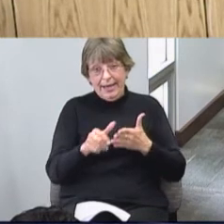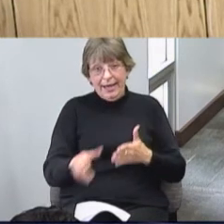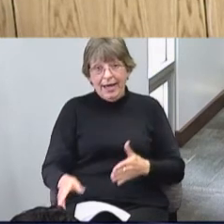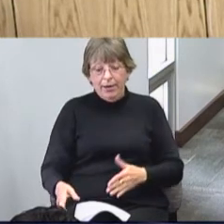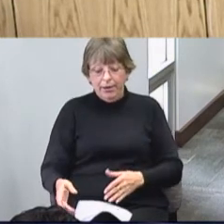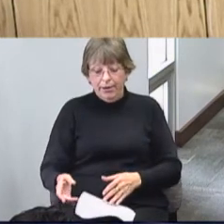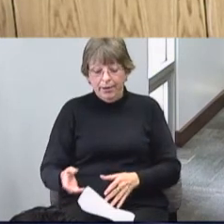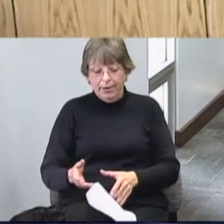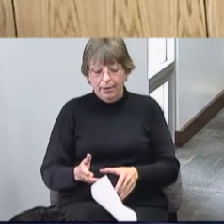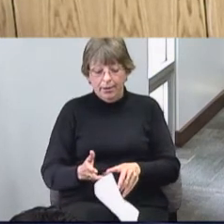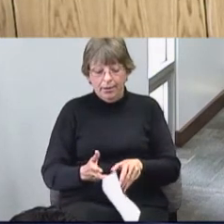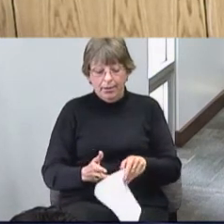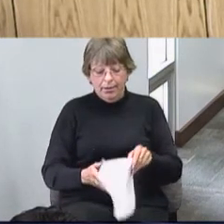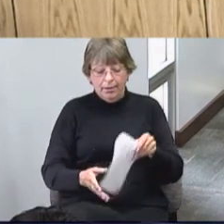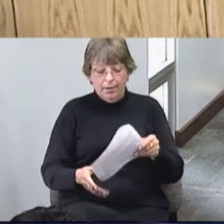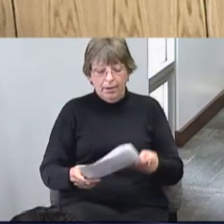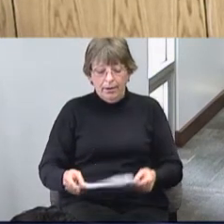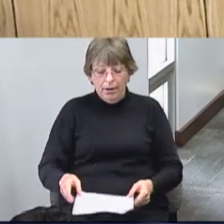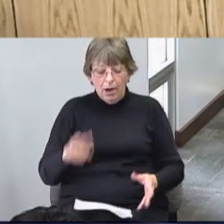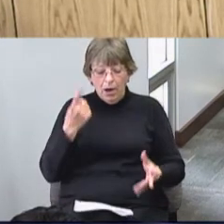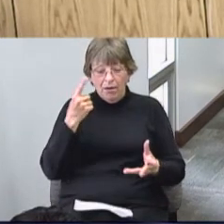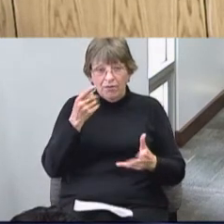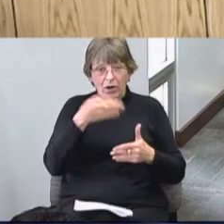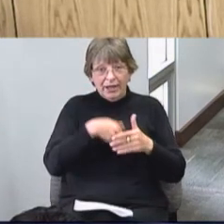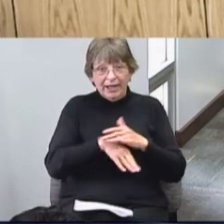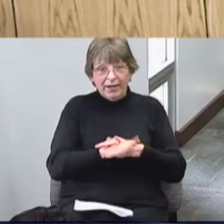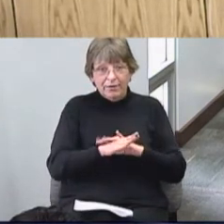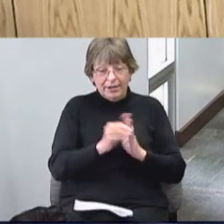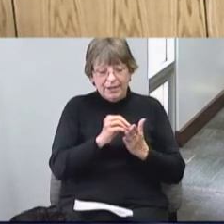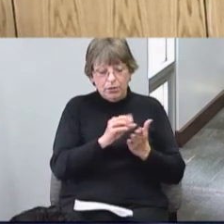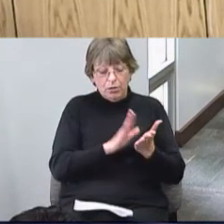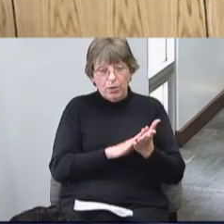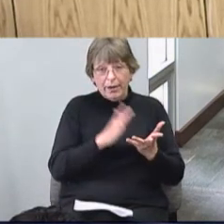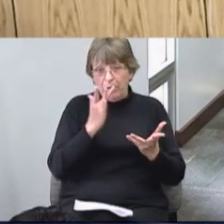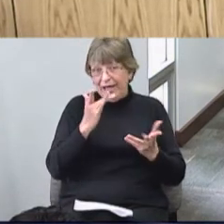for entrance into the record, since he's unable to be here.